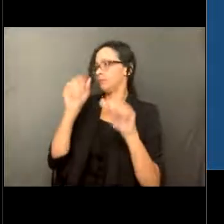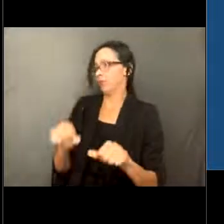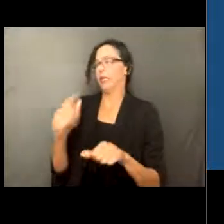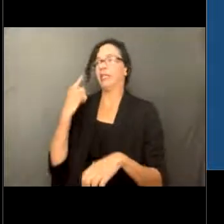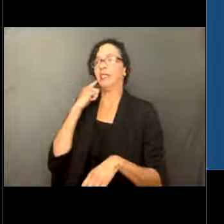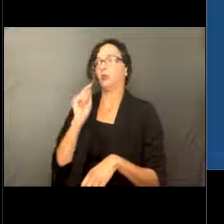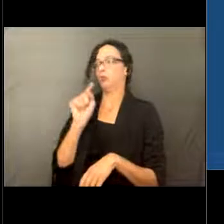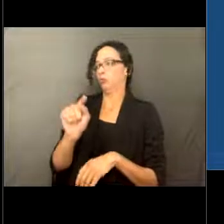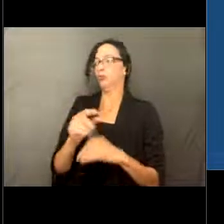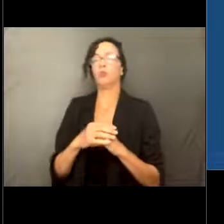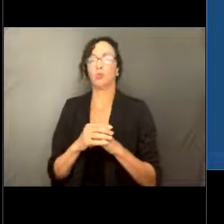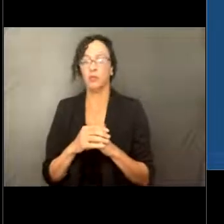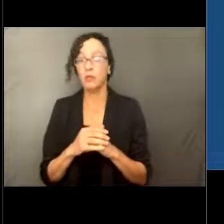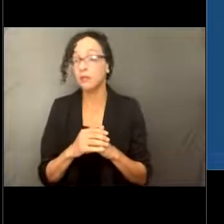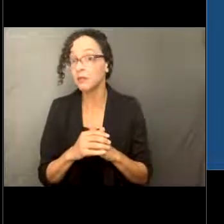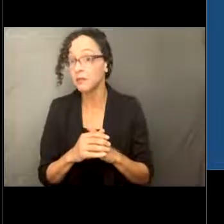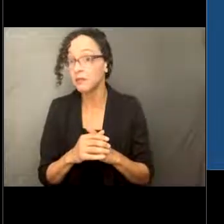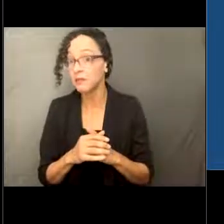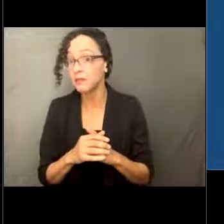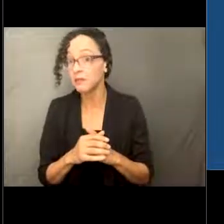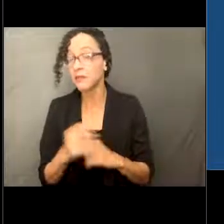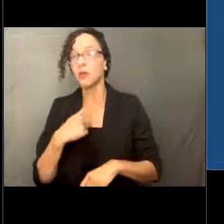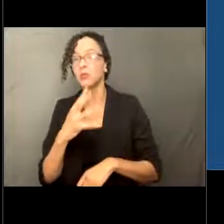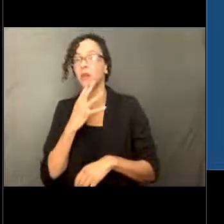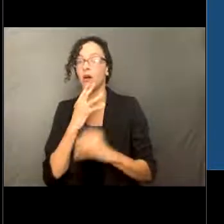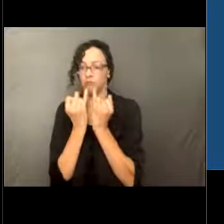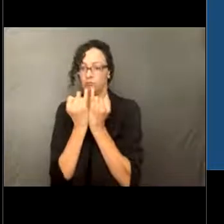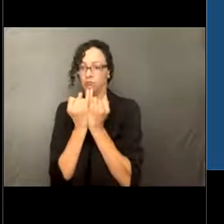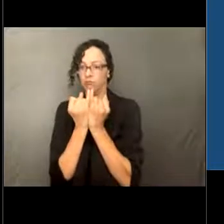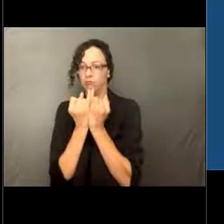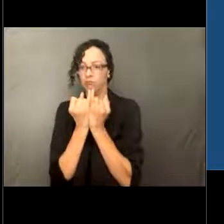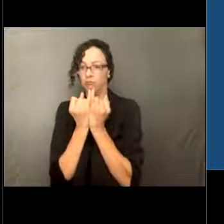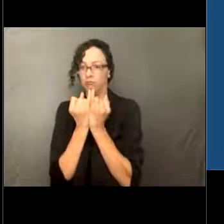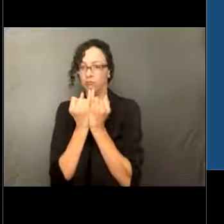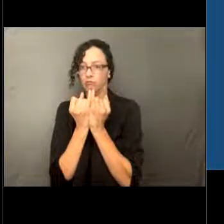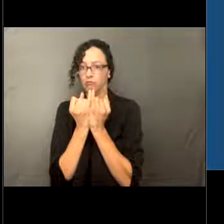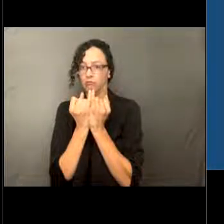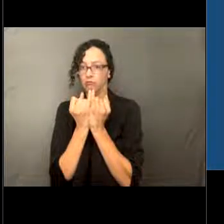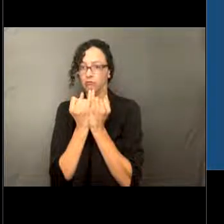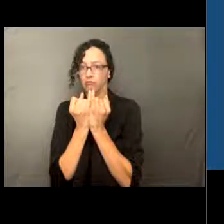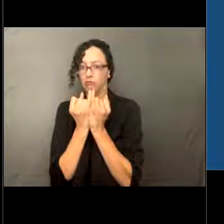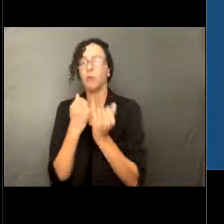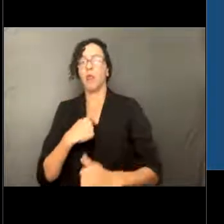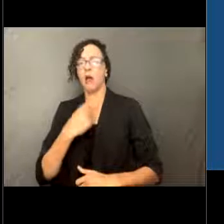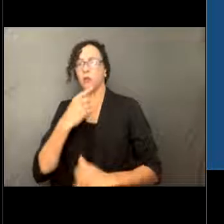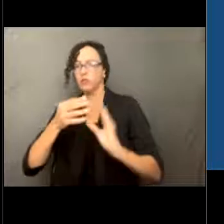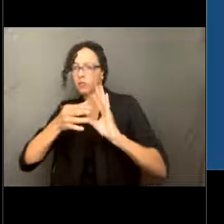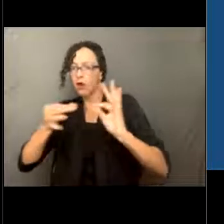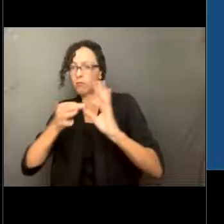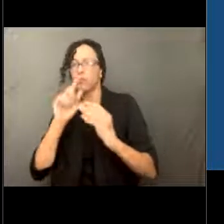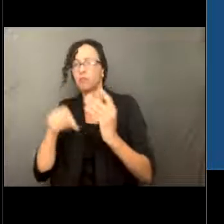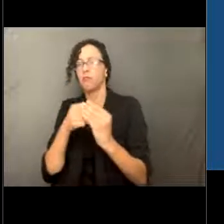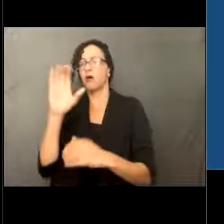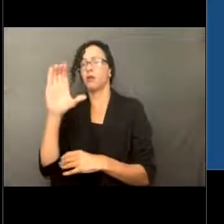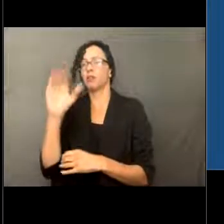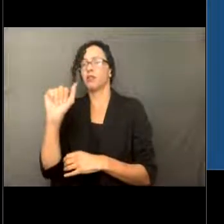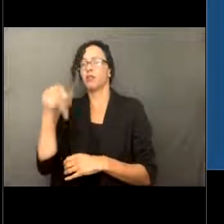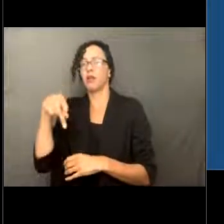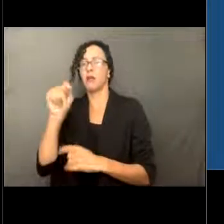I was talking there. Hopefully you heard that I was saying there about CAPTI, and I was